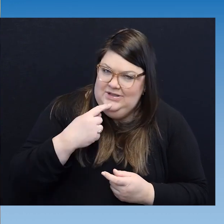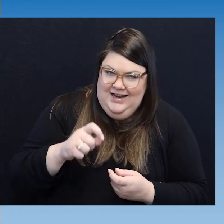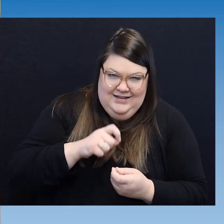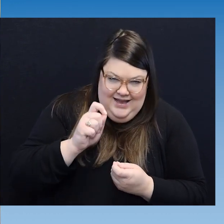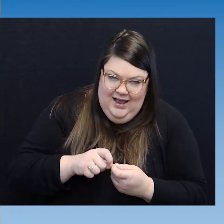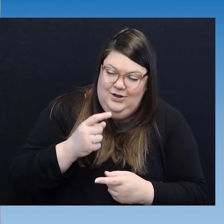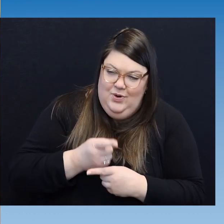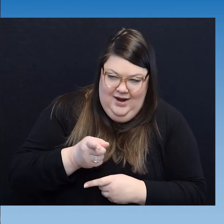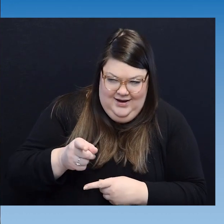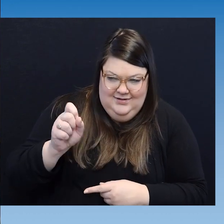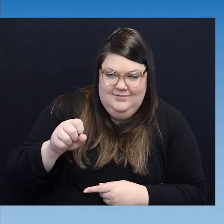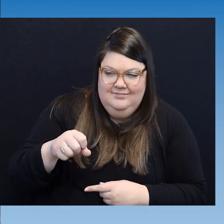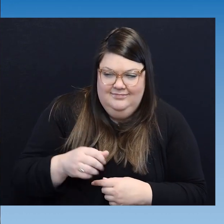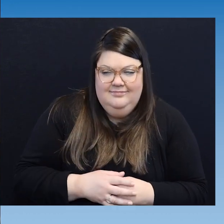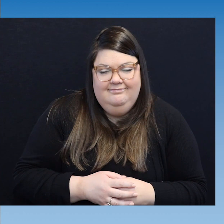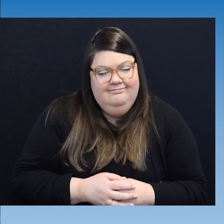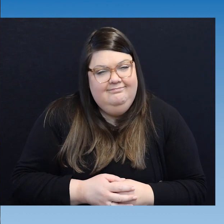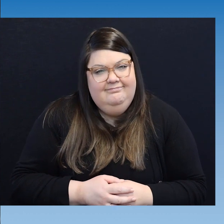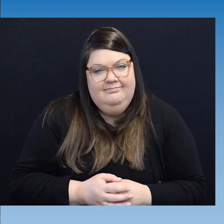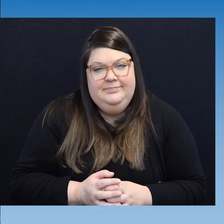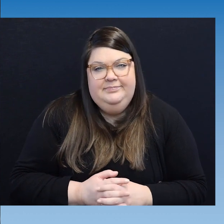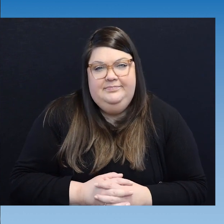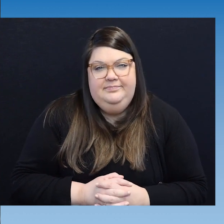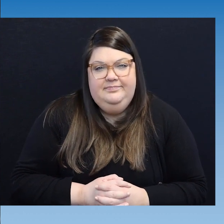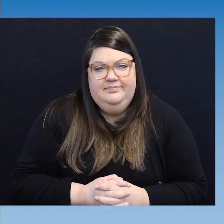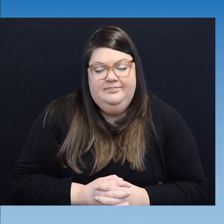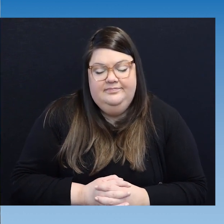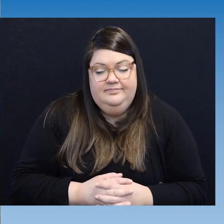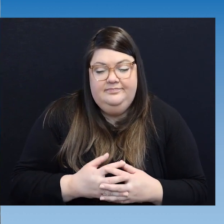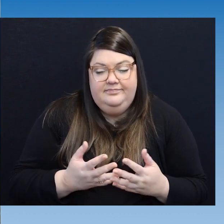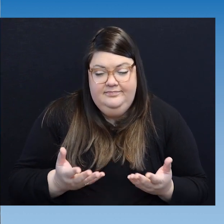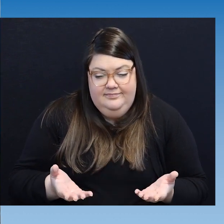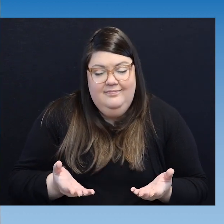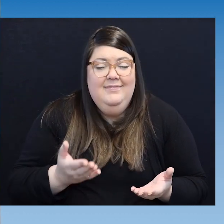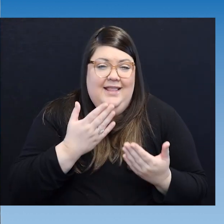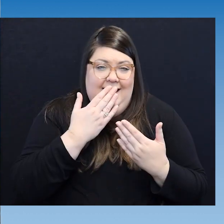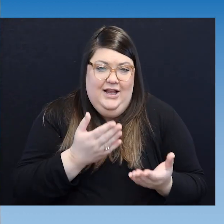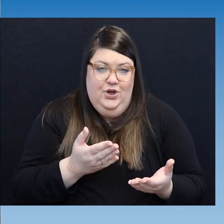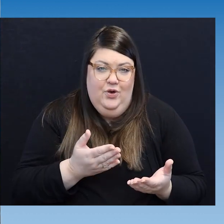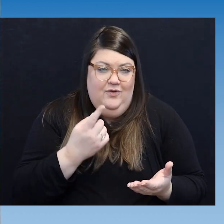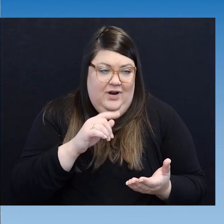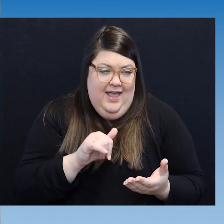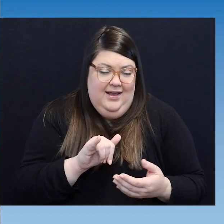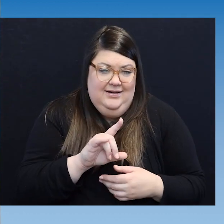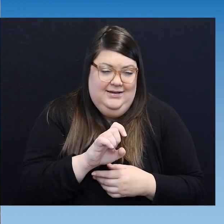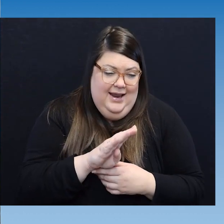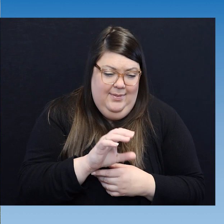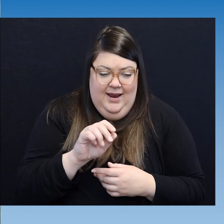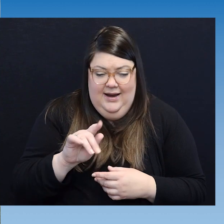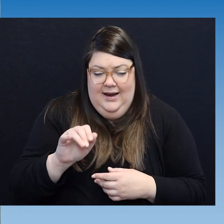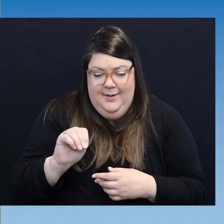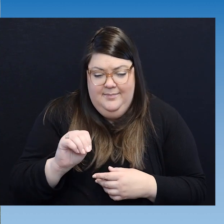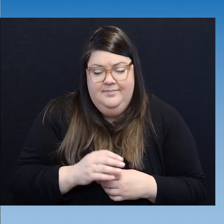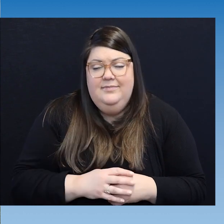hit it on the nail. Exactly. Exactly. So thanks for that, Deb and Kim. And I just